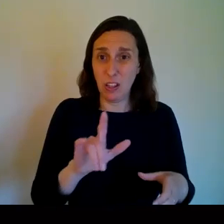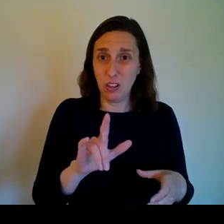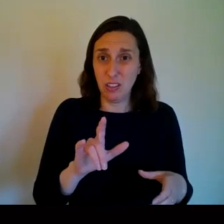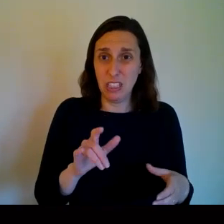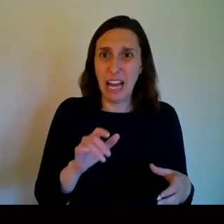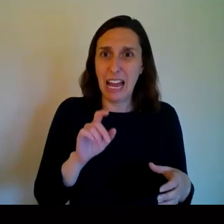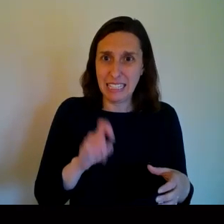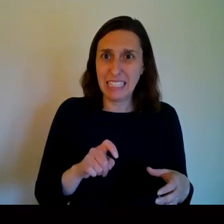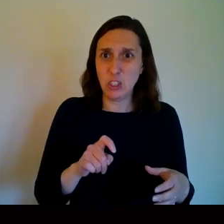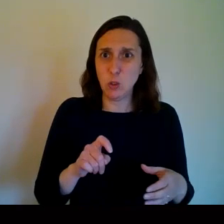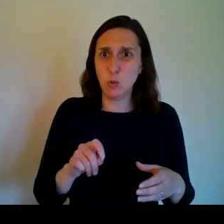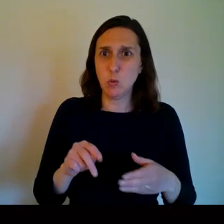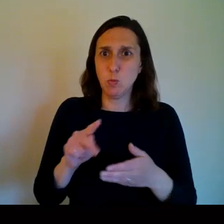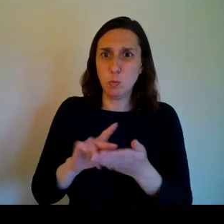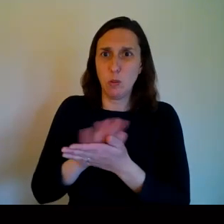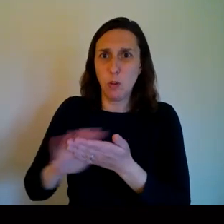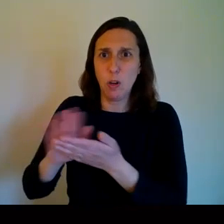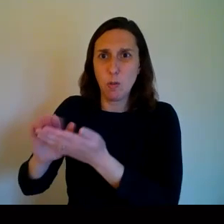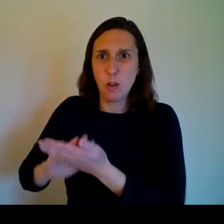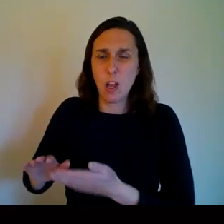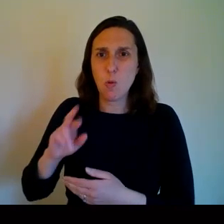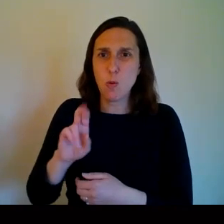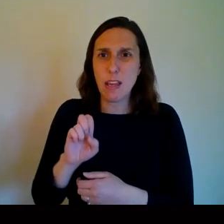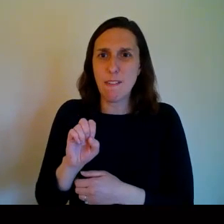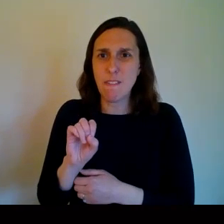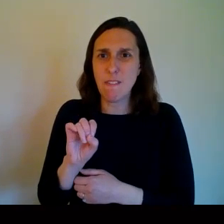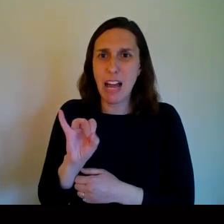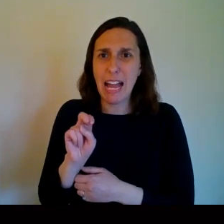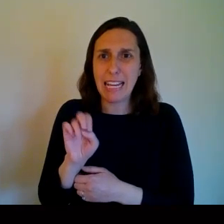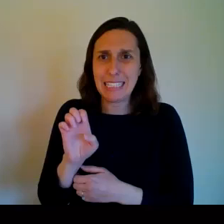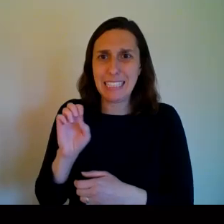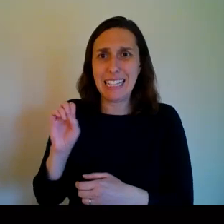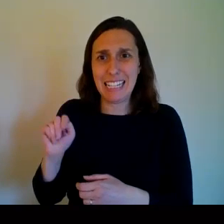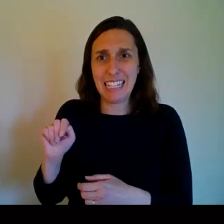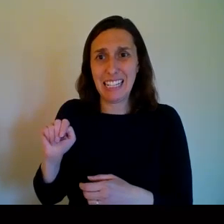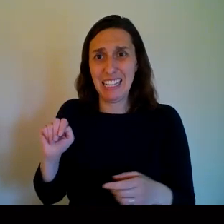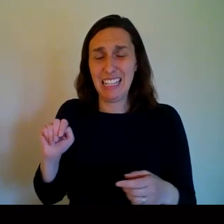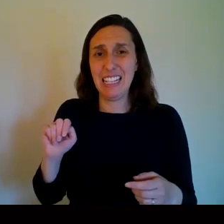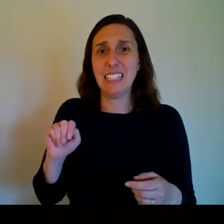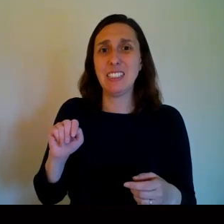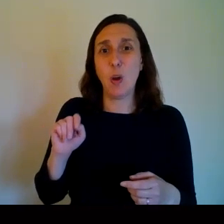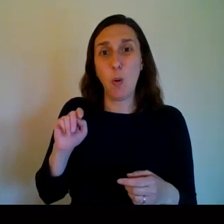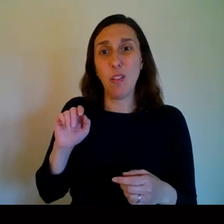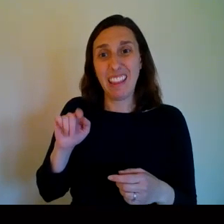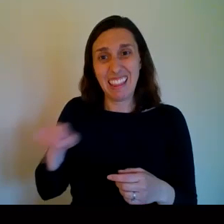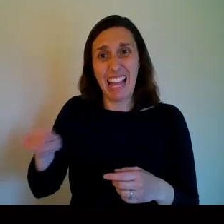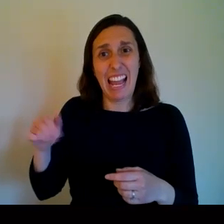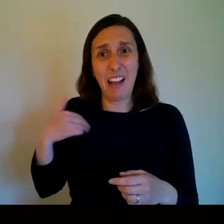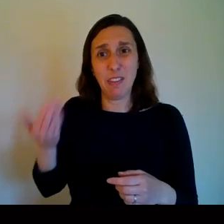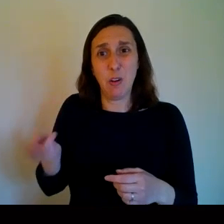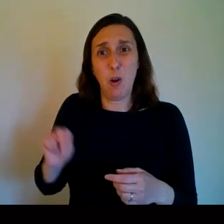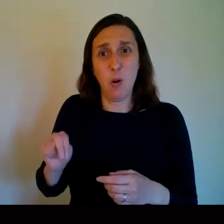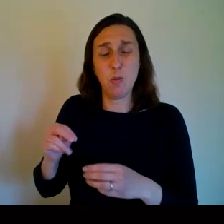good. The refining of petroleum has its own rules. It's a mechanical process. It